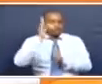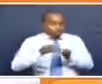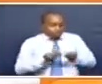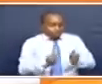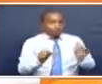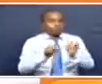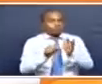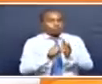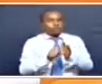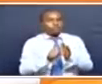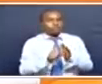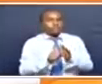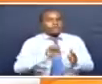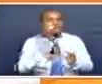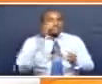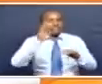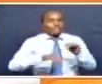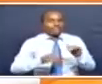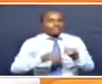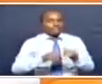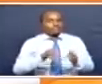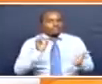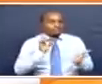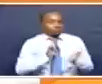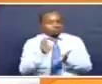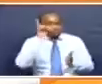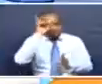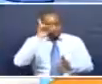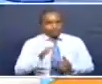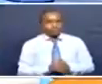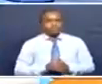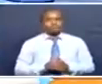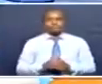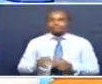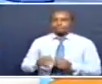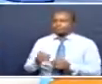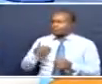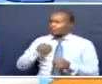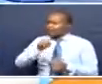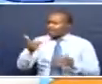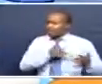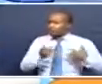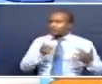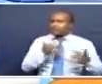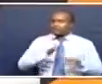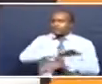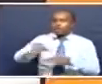the root cause rather than just scratching the itch. All right. There are also concerns, you respond to that, but there are also concerns that outgoing